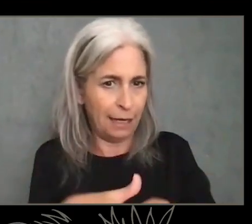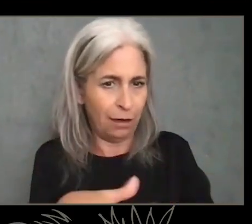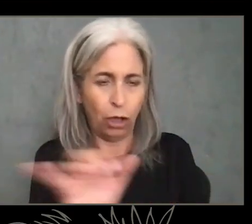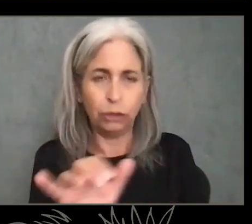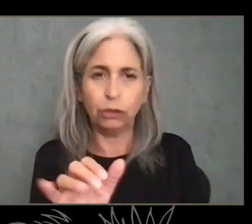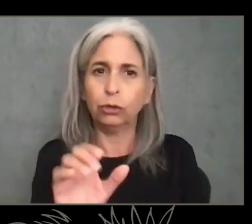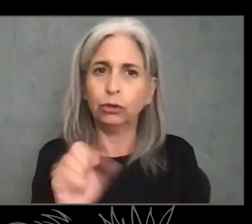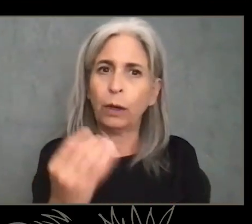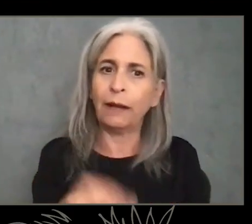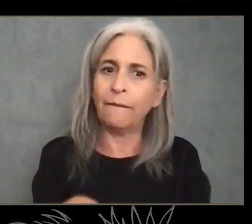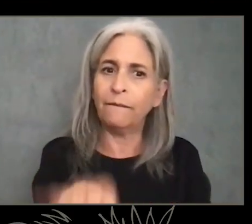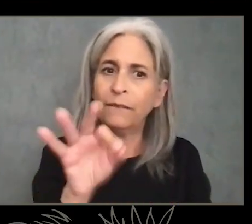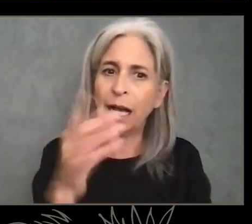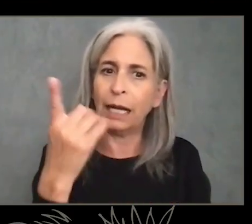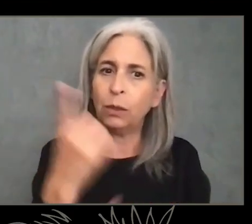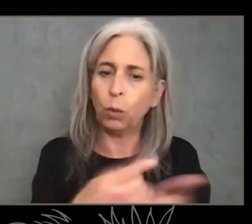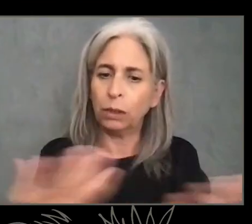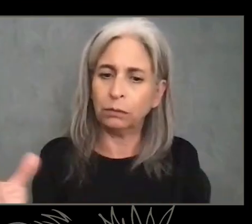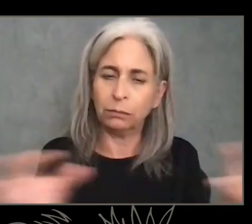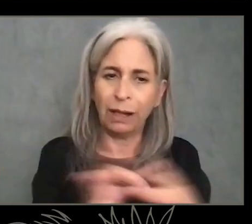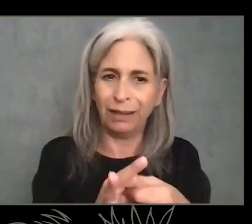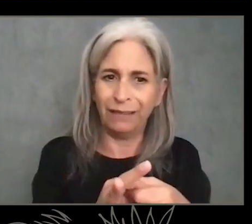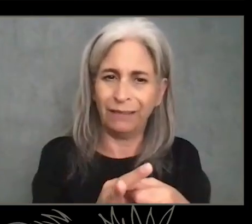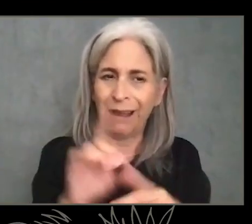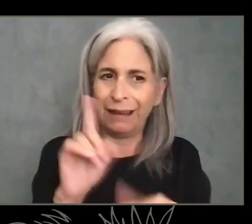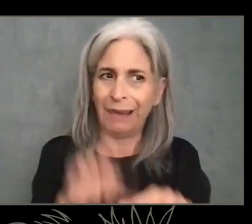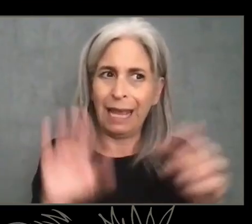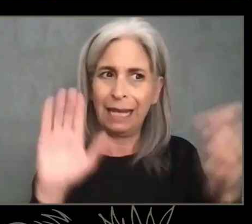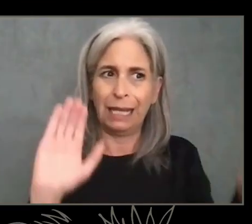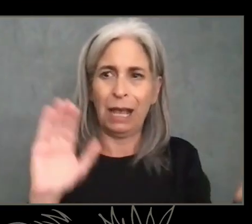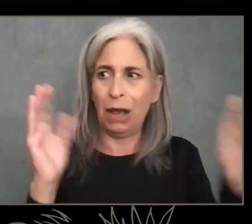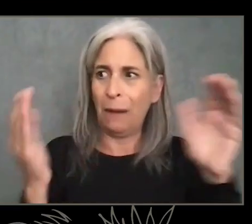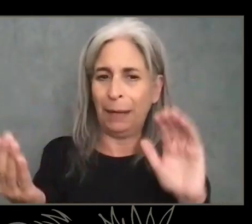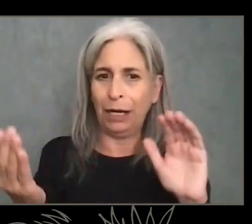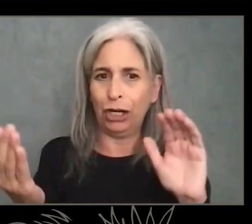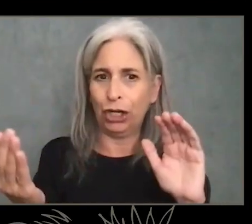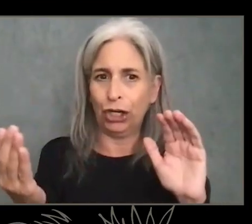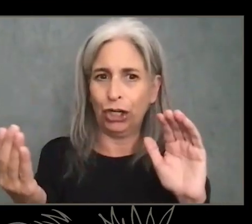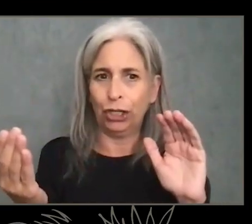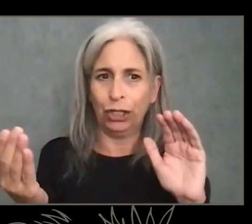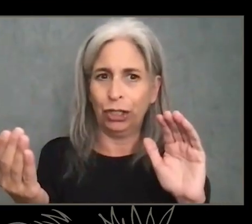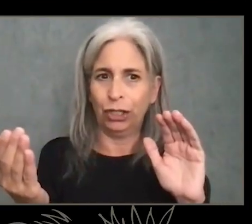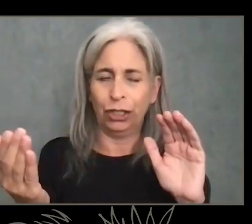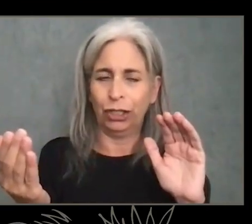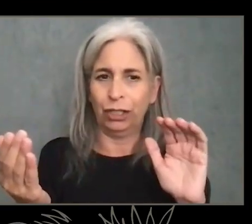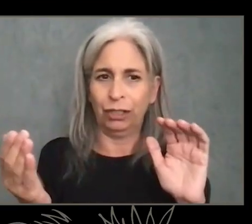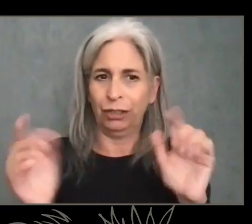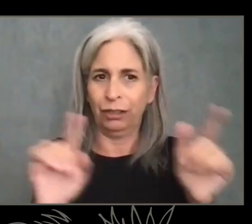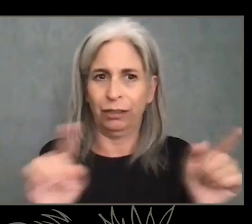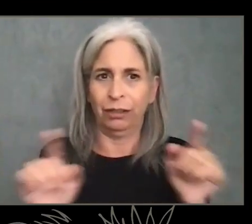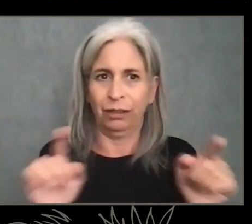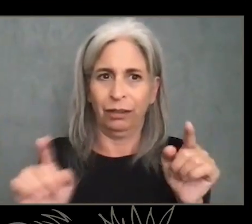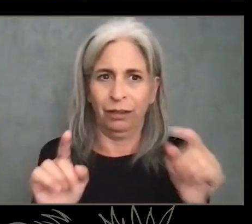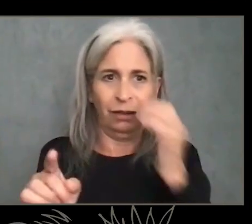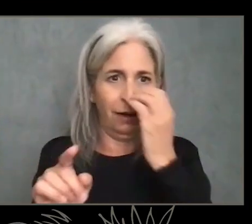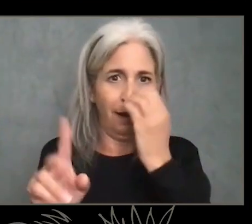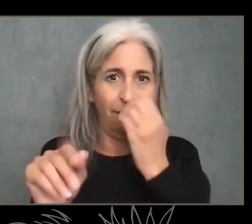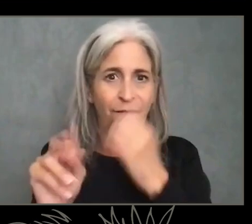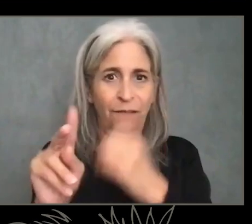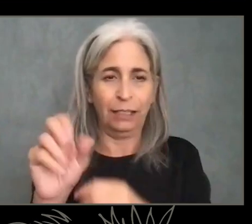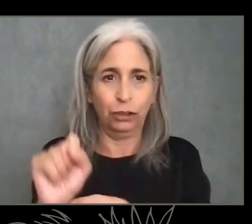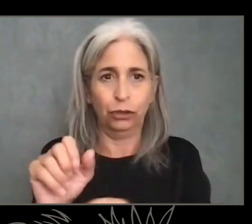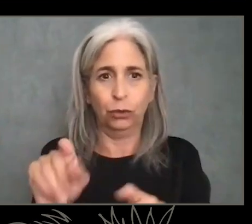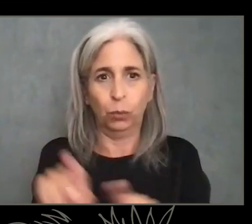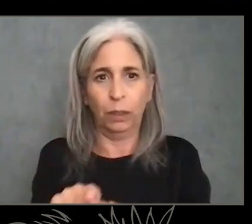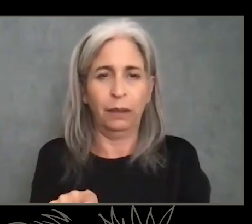can actually find what is relevant, because I cannot compare strings with vectors. So I need to transform that same thing, of